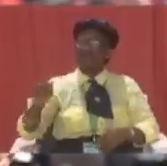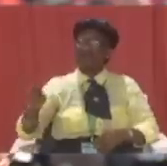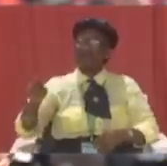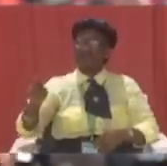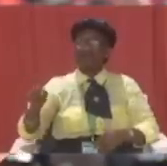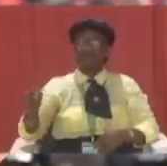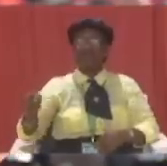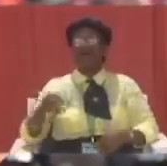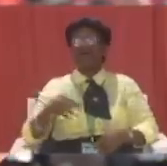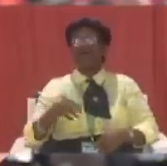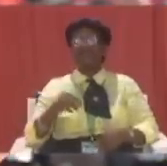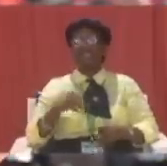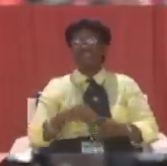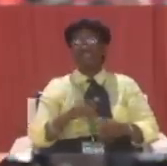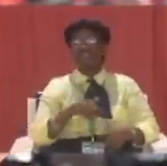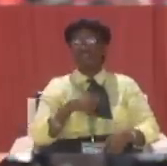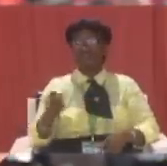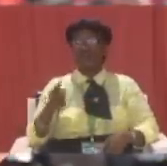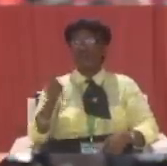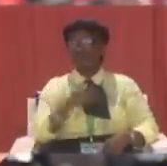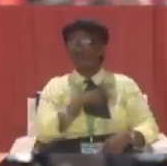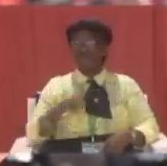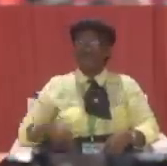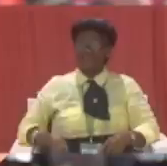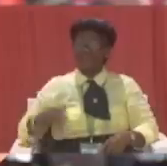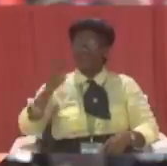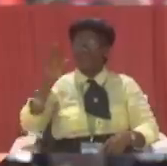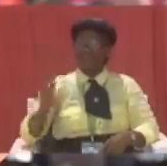from verse 20 to